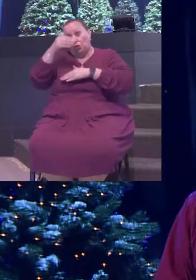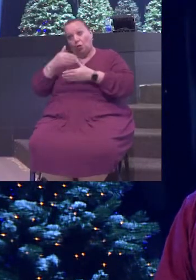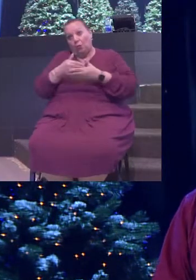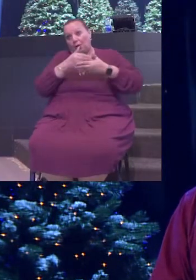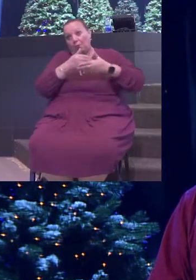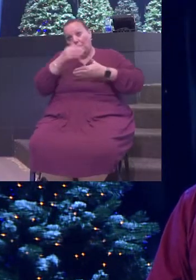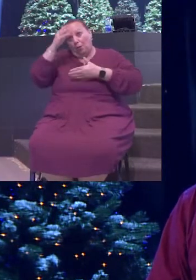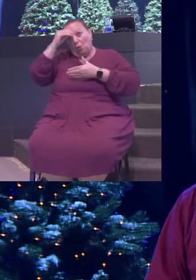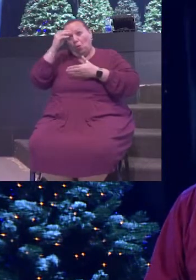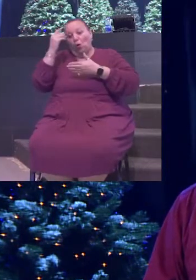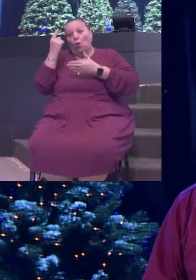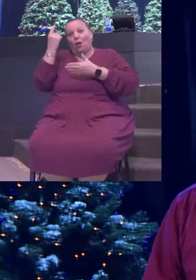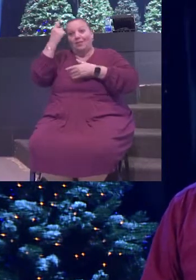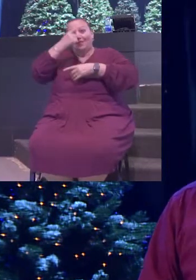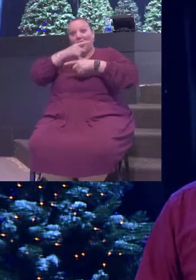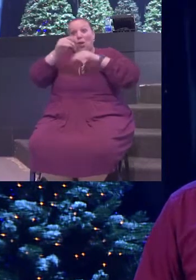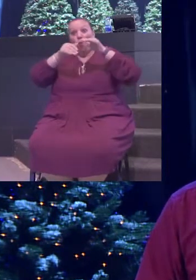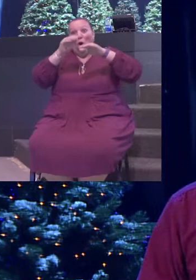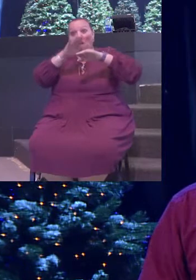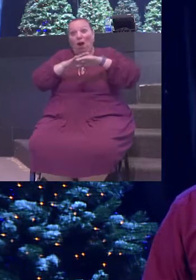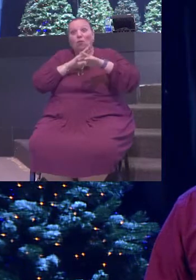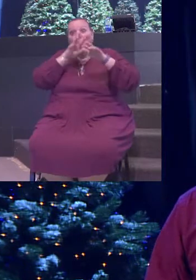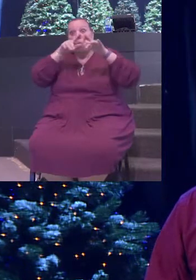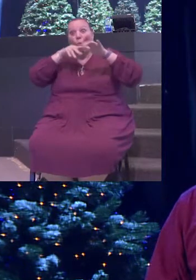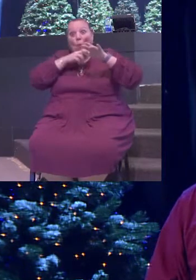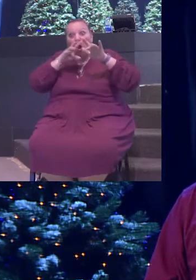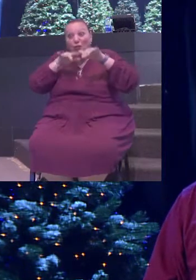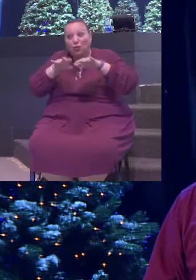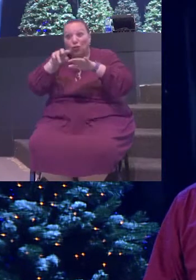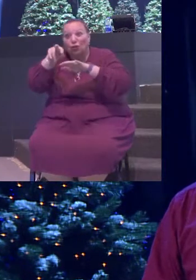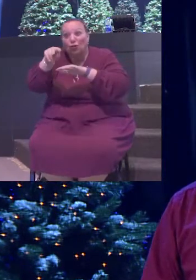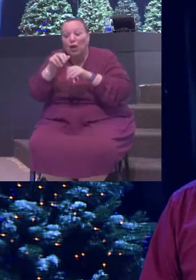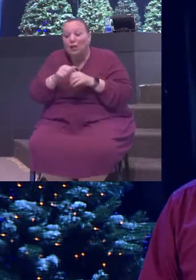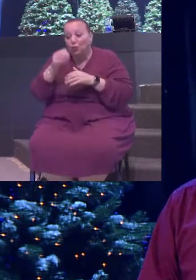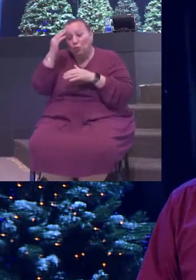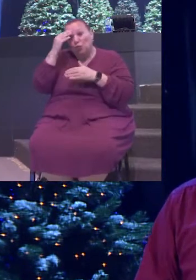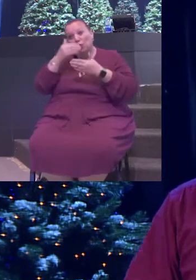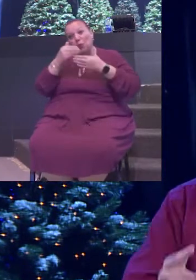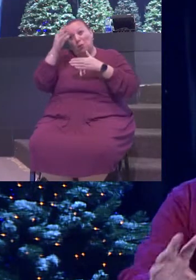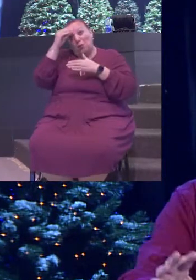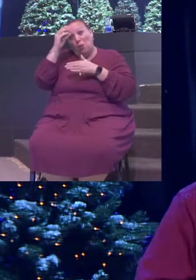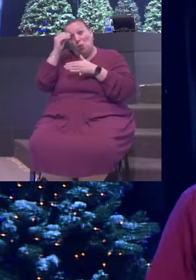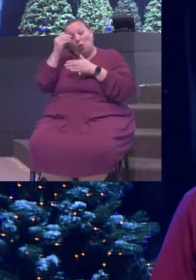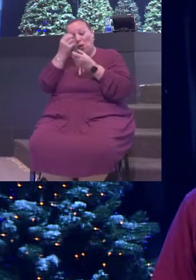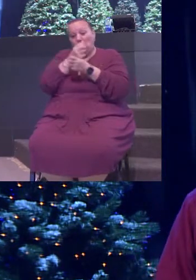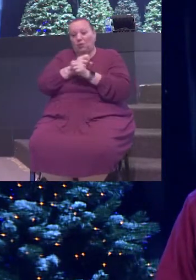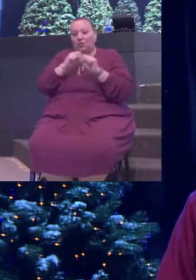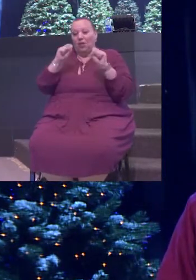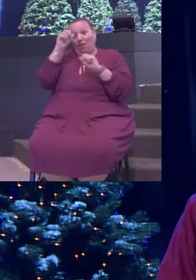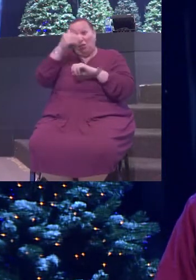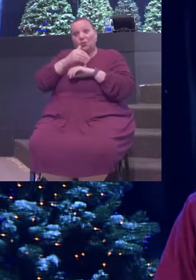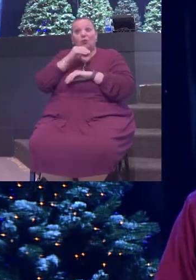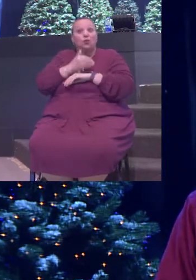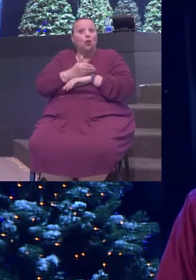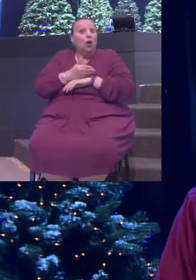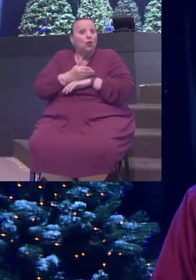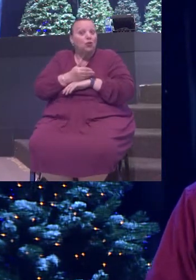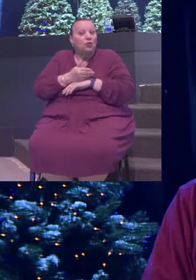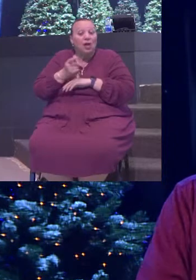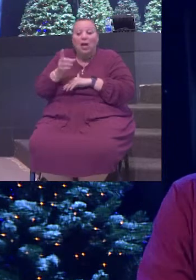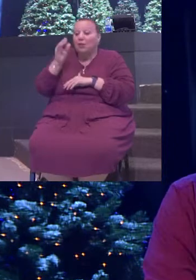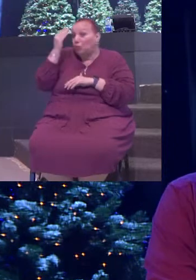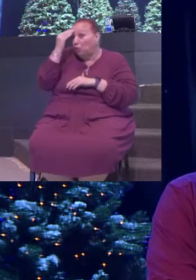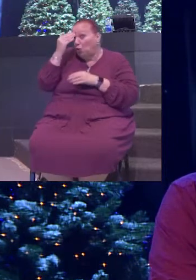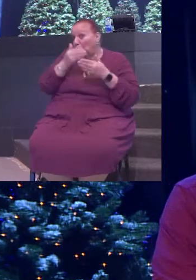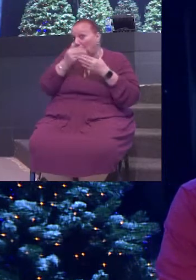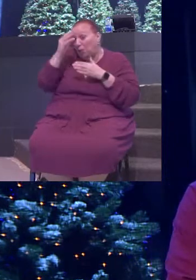baby boy would one day walk on water? Mary, did you know that your baby boy would save our sons and daughters? Did you